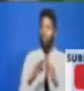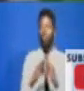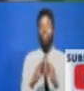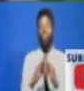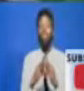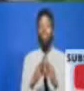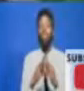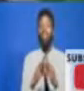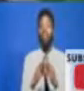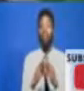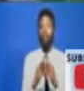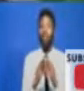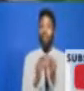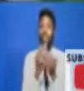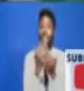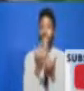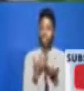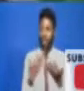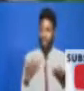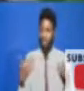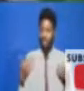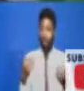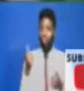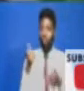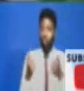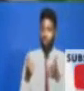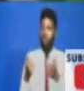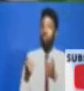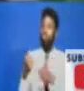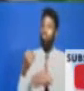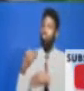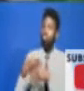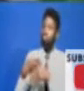properties that are developed.